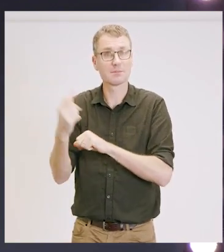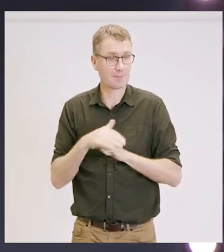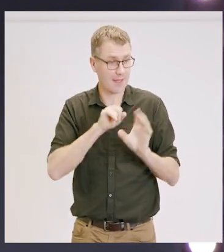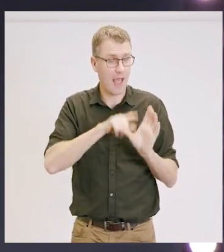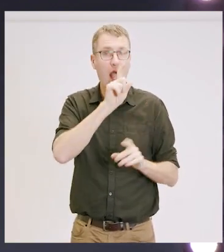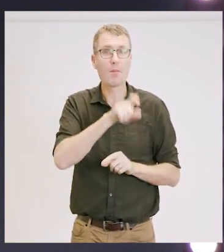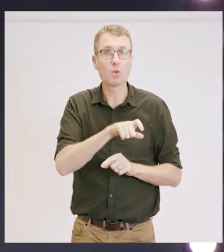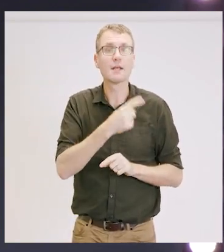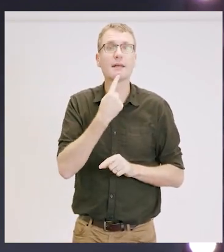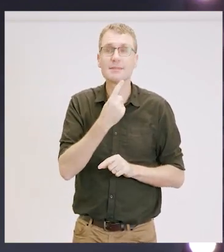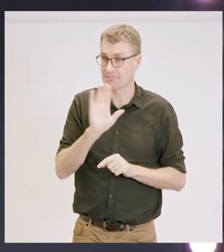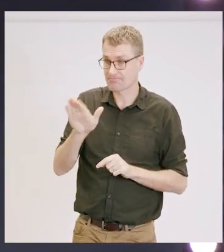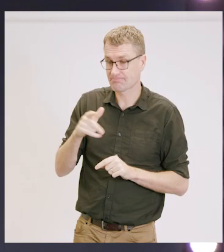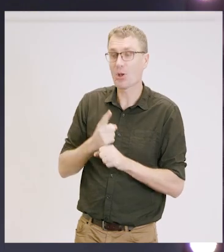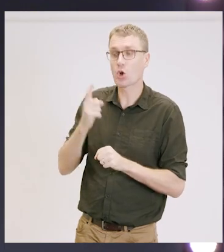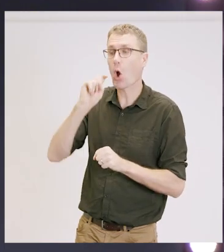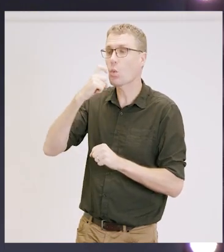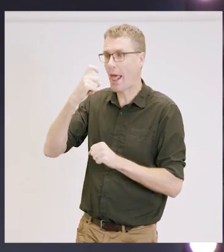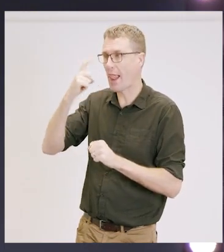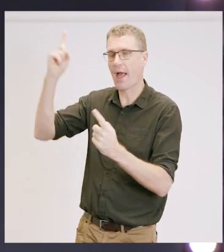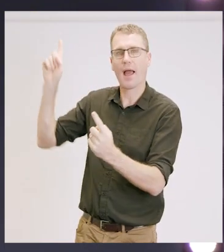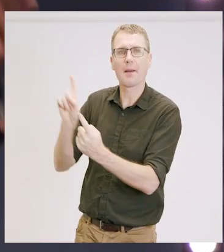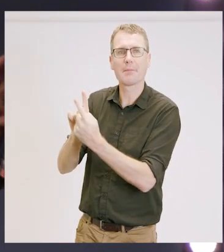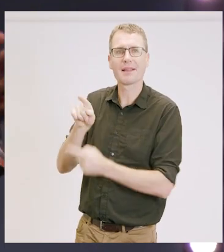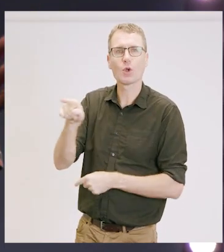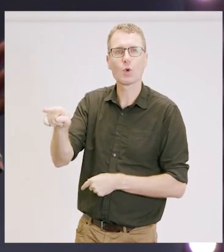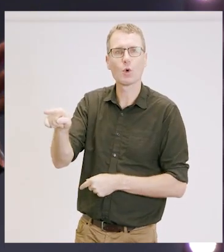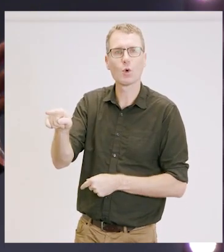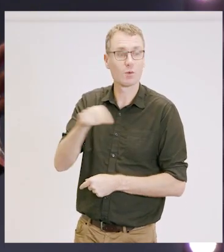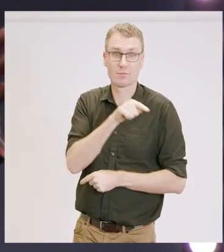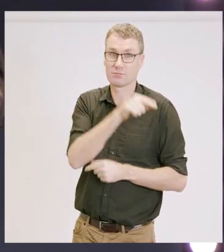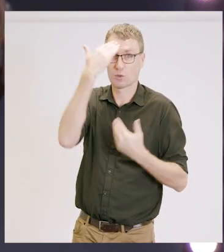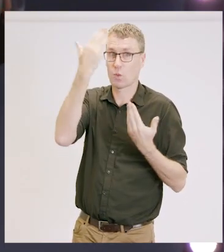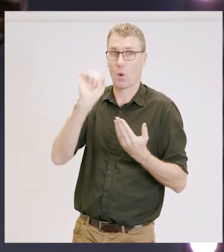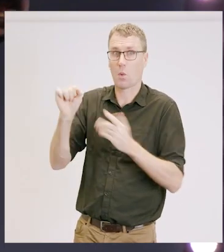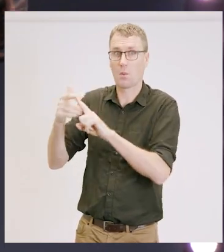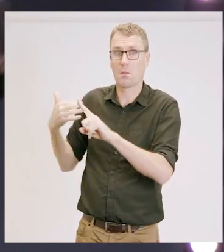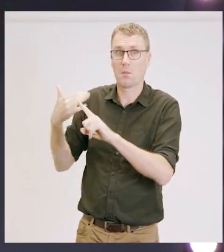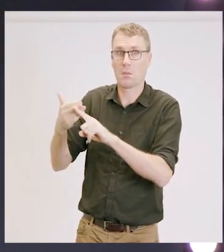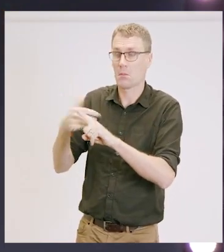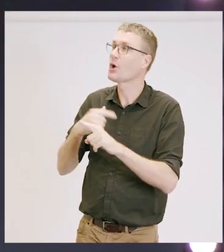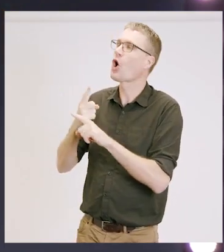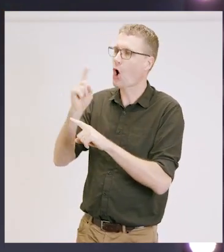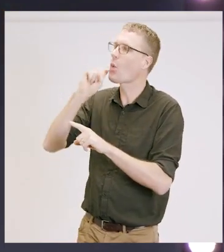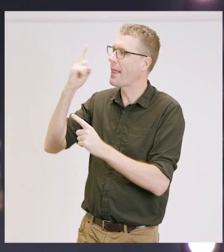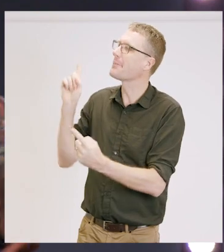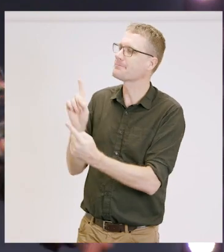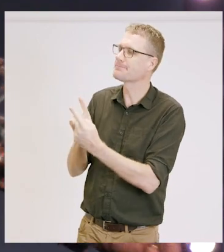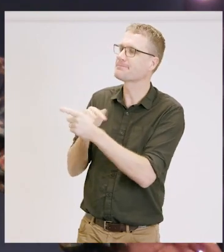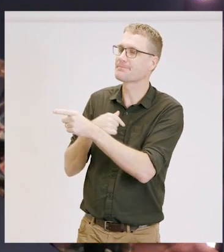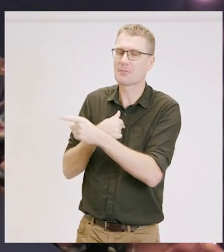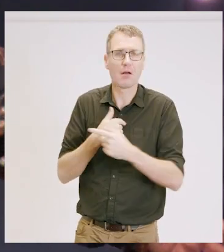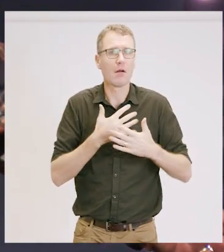said, God's going to meet you and you've been going through a lot of stuff, didn't know anything about the circumstances. The man broke down and wept, and